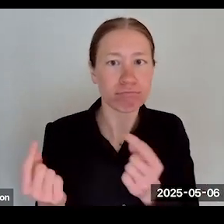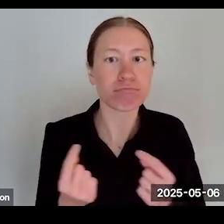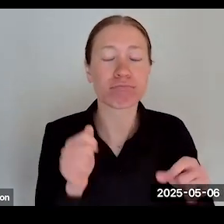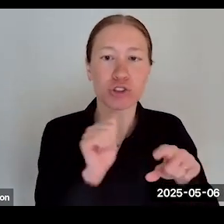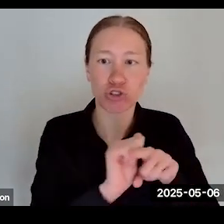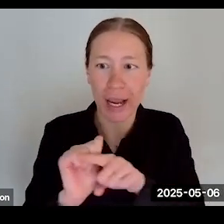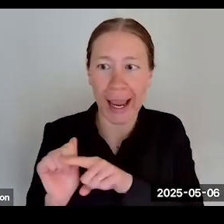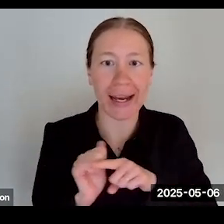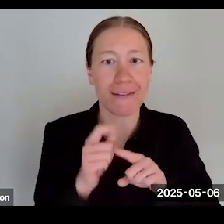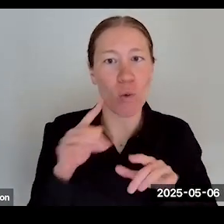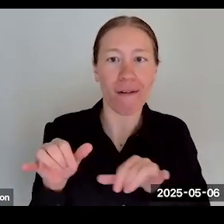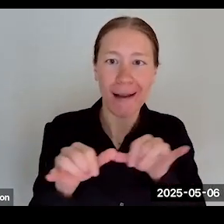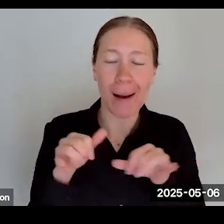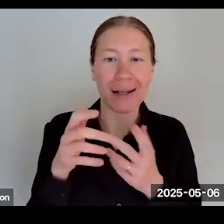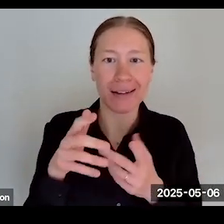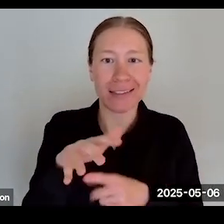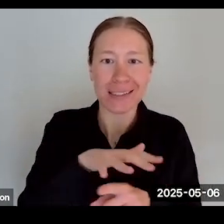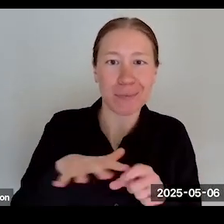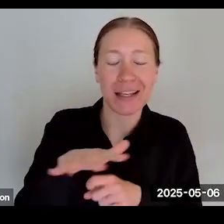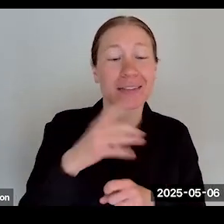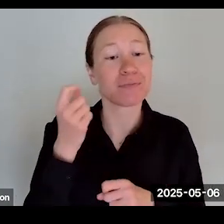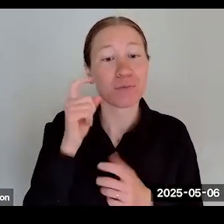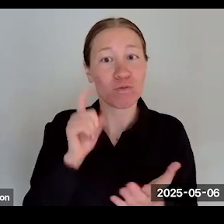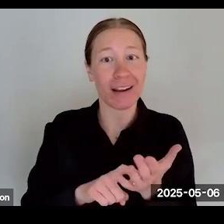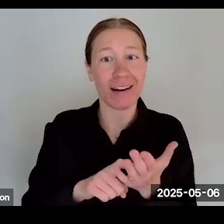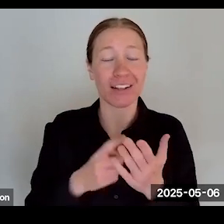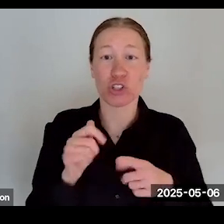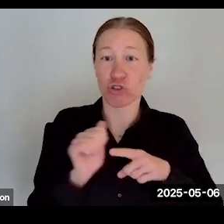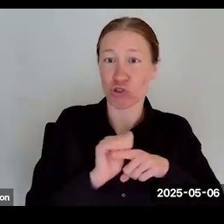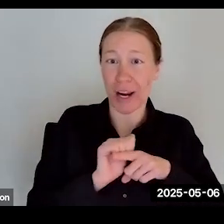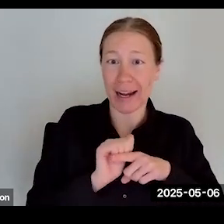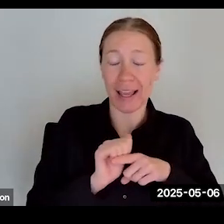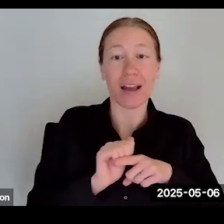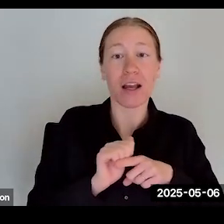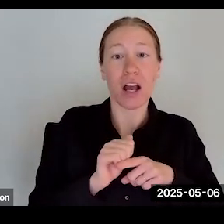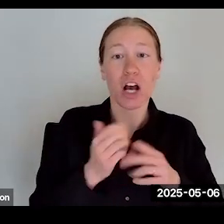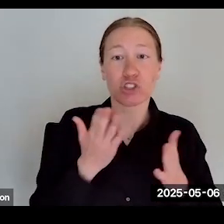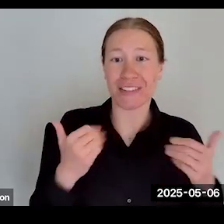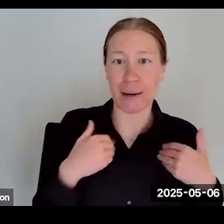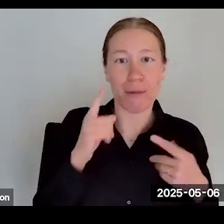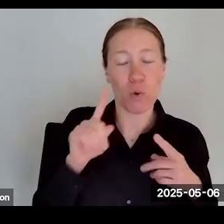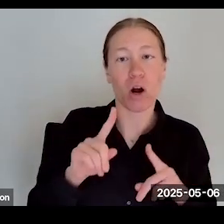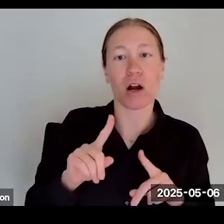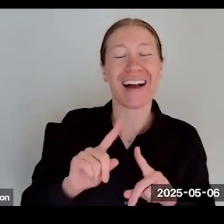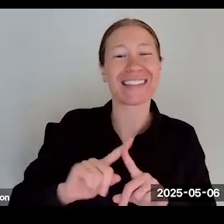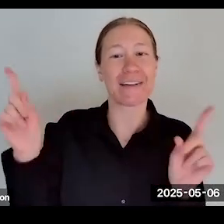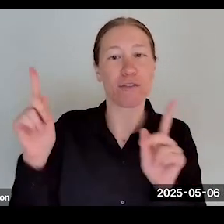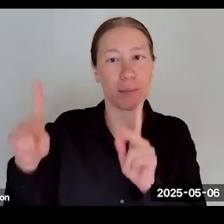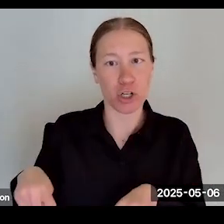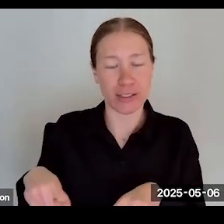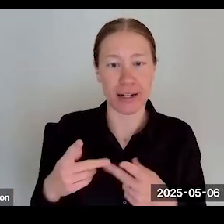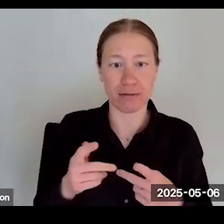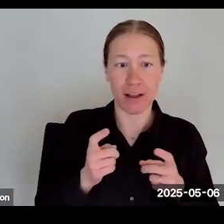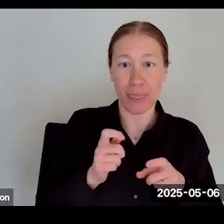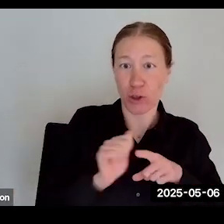in. However, if someone is training a service animal for a different person, meaning that the person training the animal does not